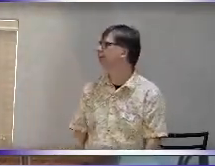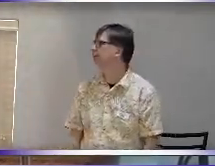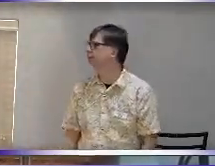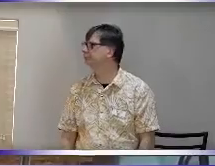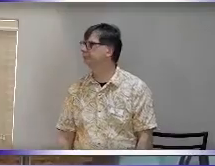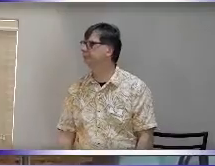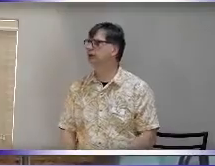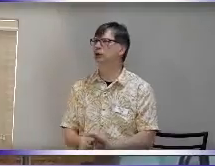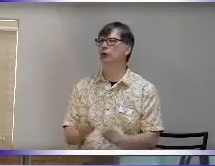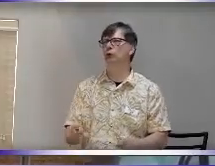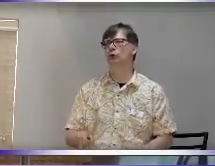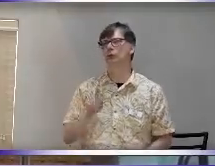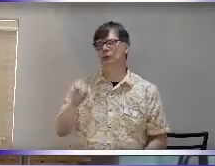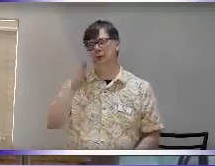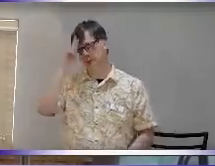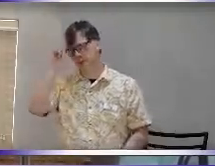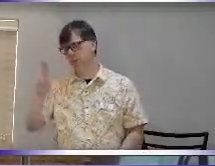Did you mean that to be rude?